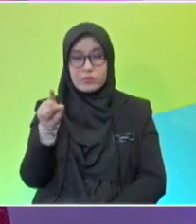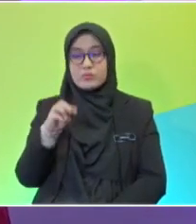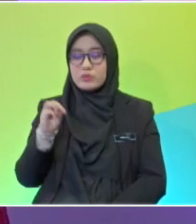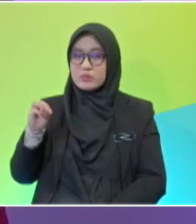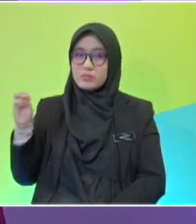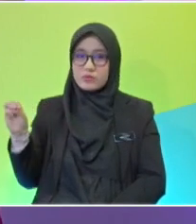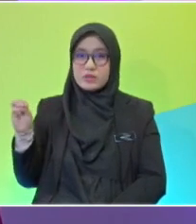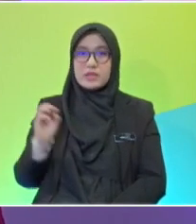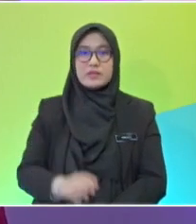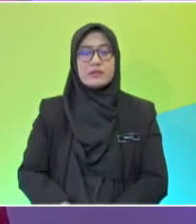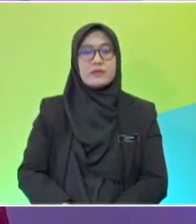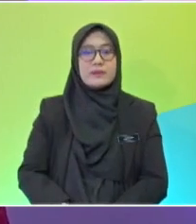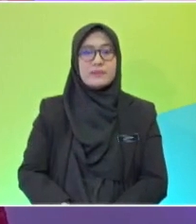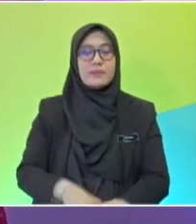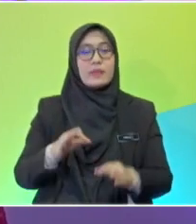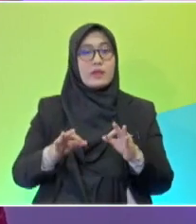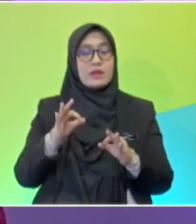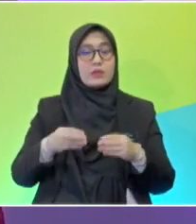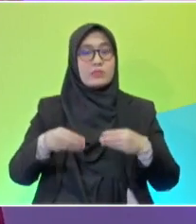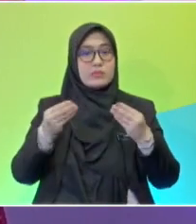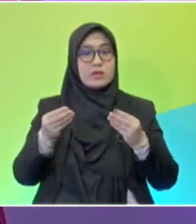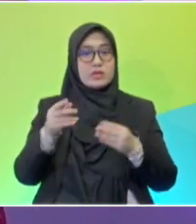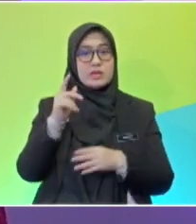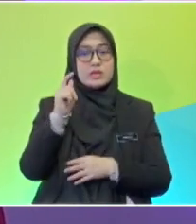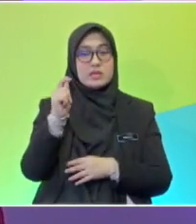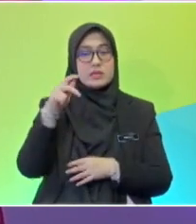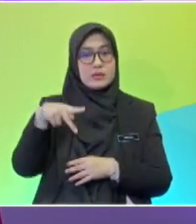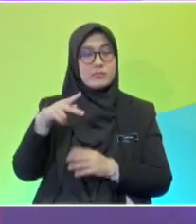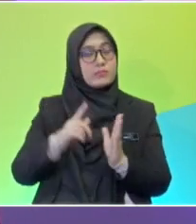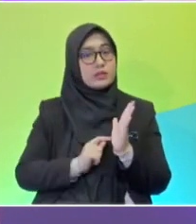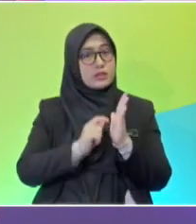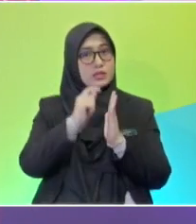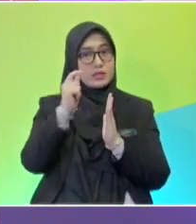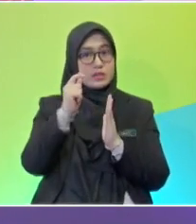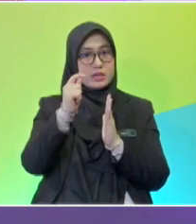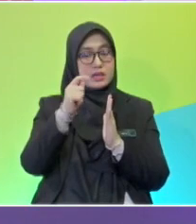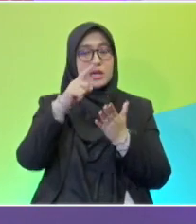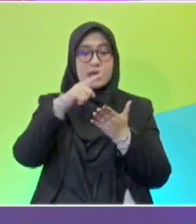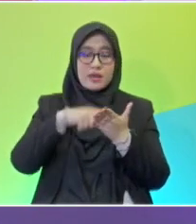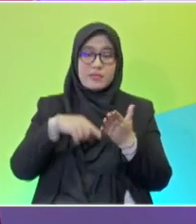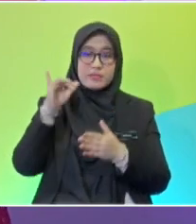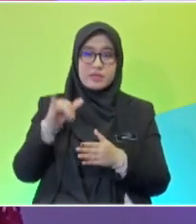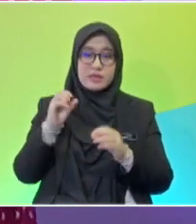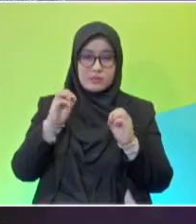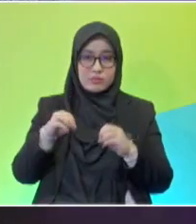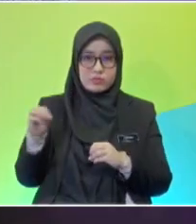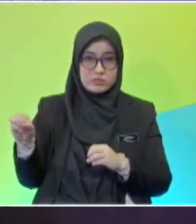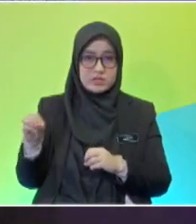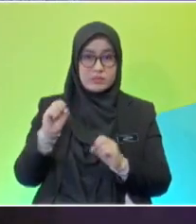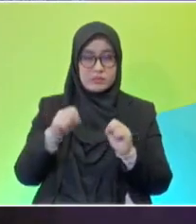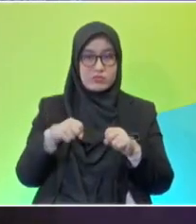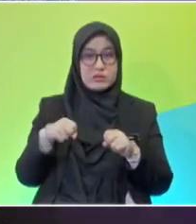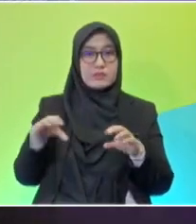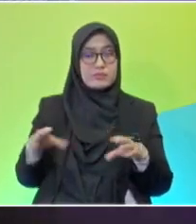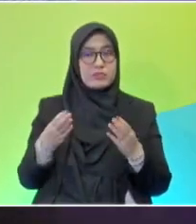6, you need to know whether the pupils really know what it is that they are presenting. Right. All right, teachers? And could you share with us more on